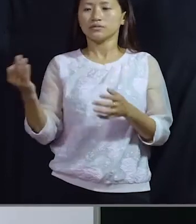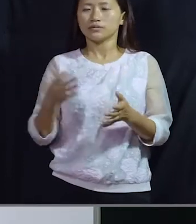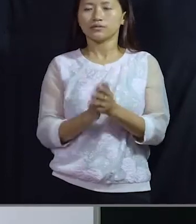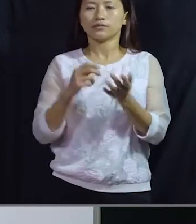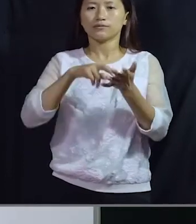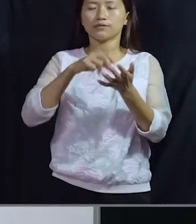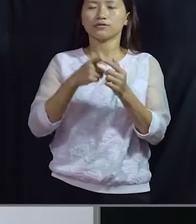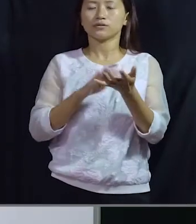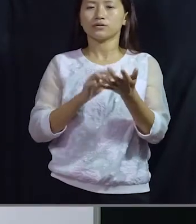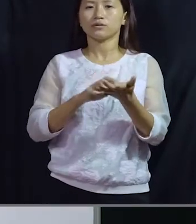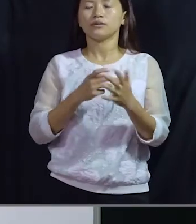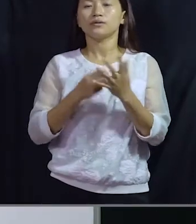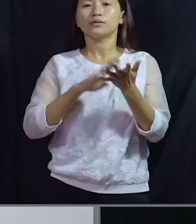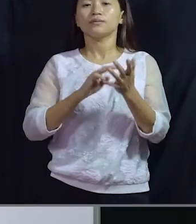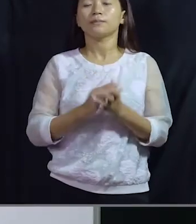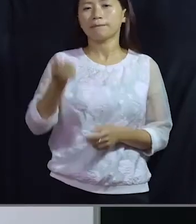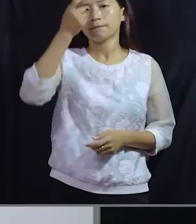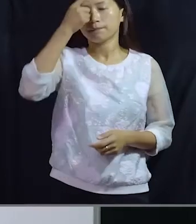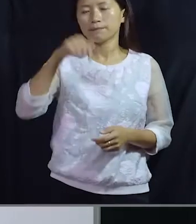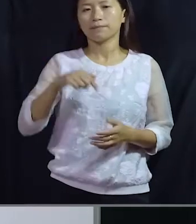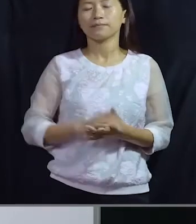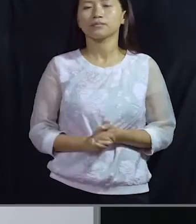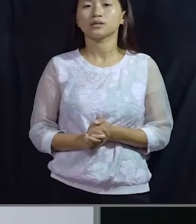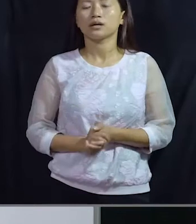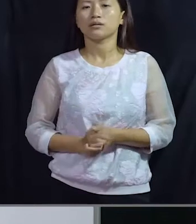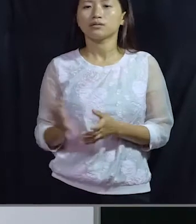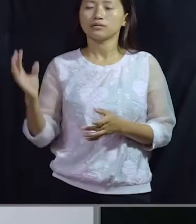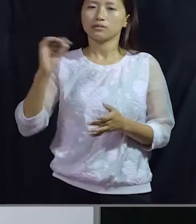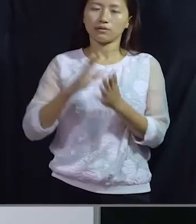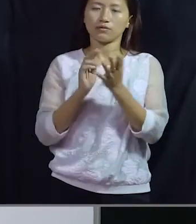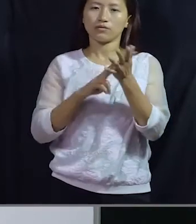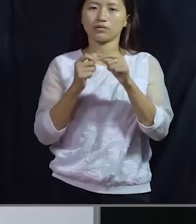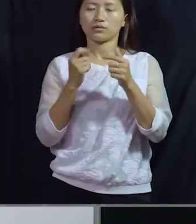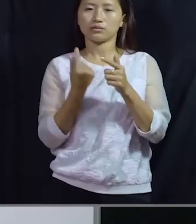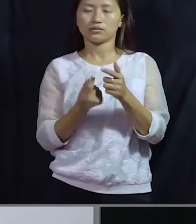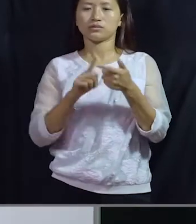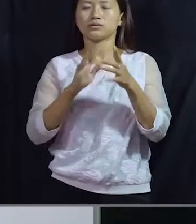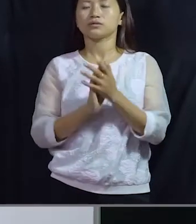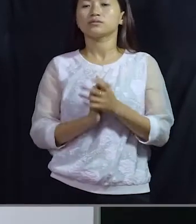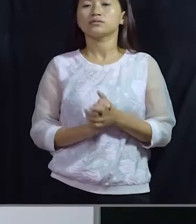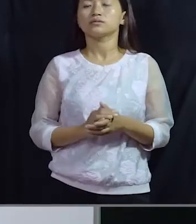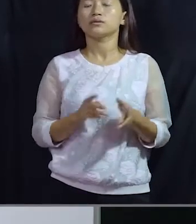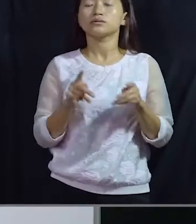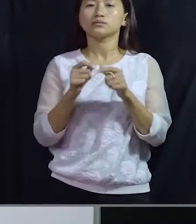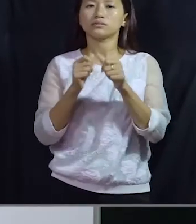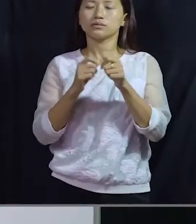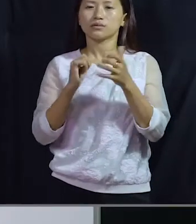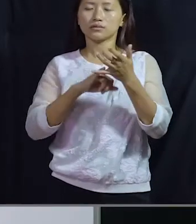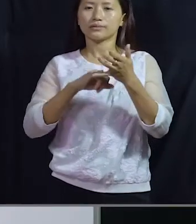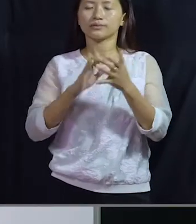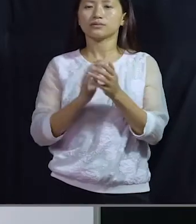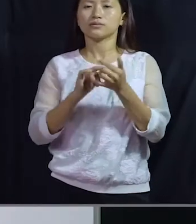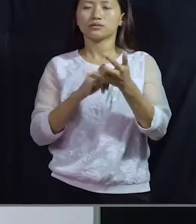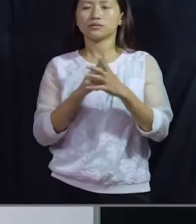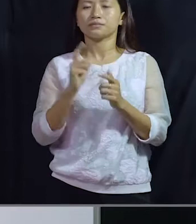firm. So in this problem, we will have to revalue the assets and liabilities because there are